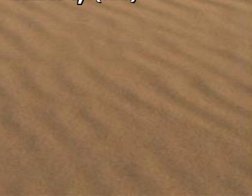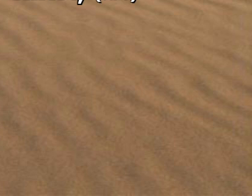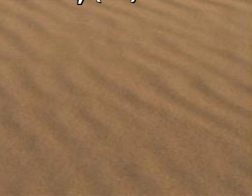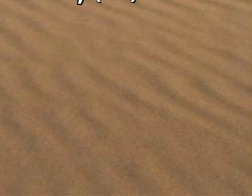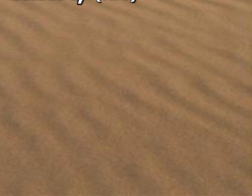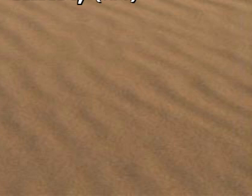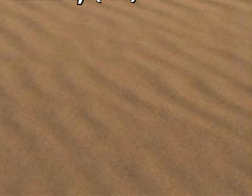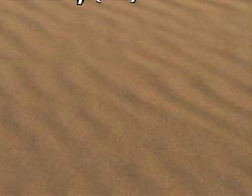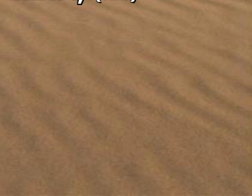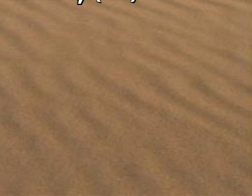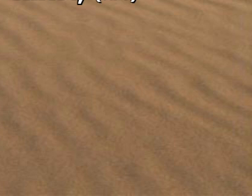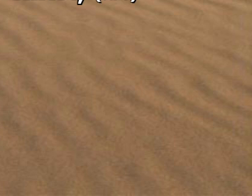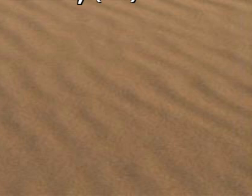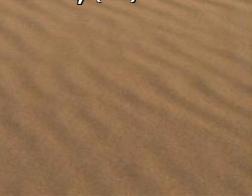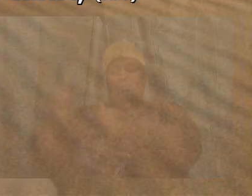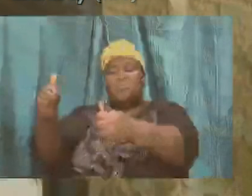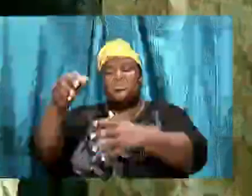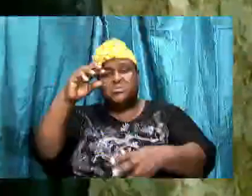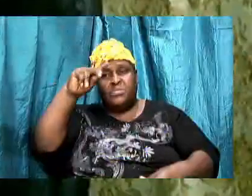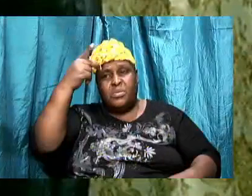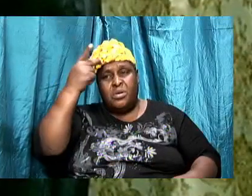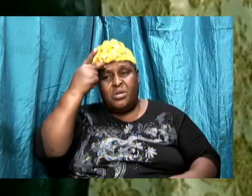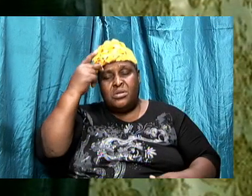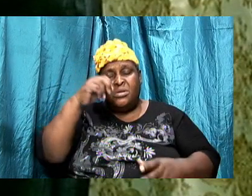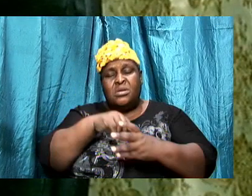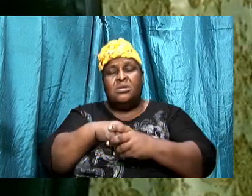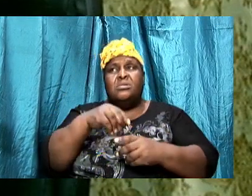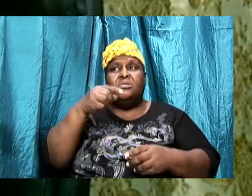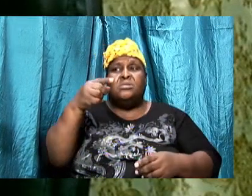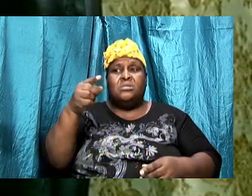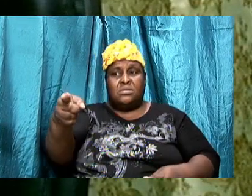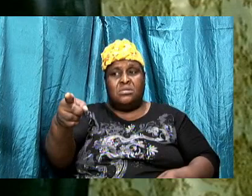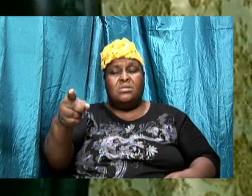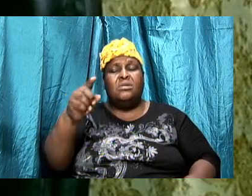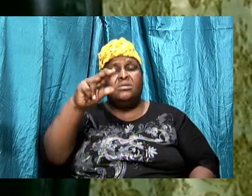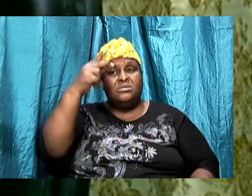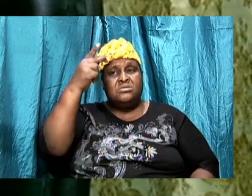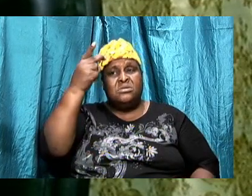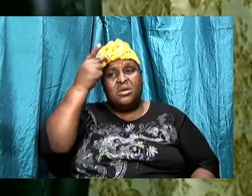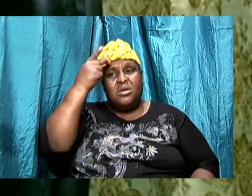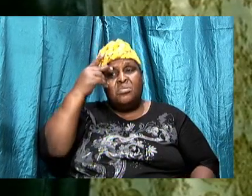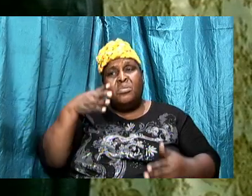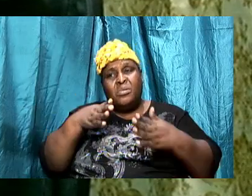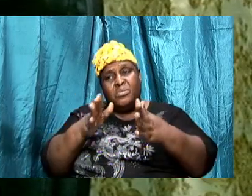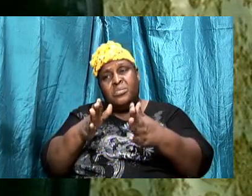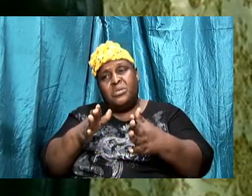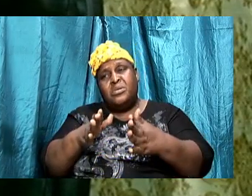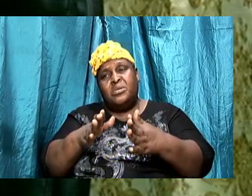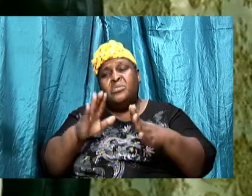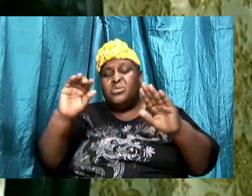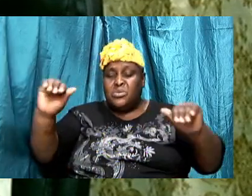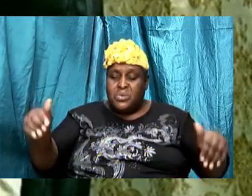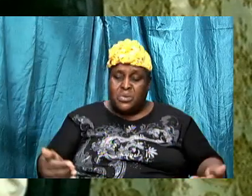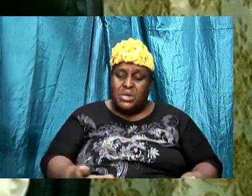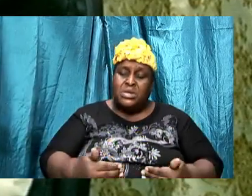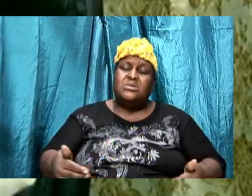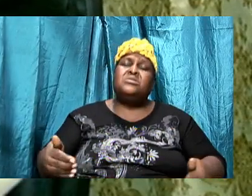his normal way, he would have greeted the Corinthians church. He would have